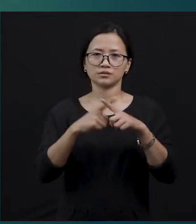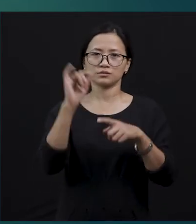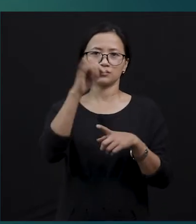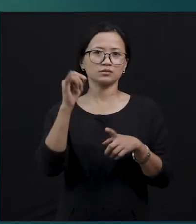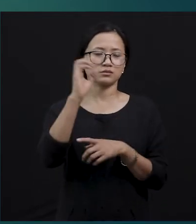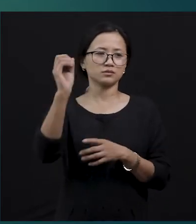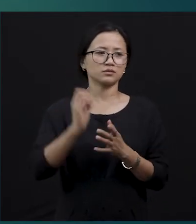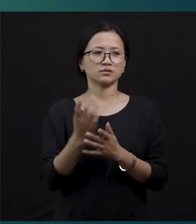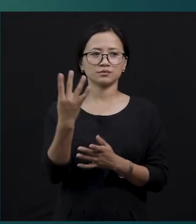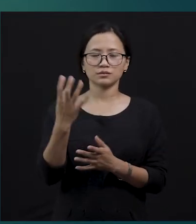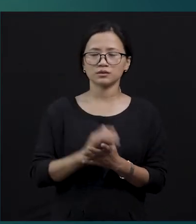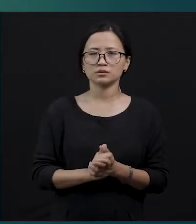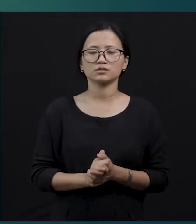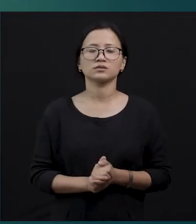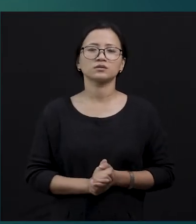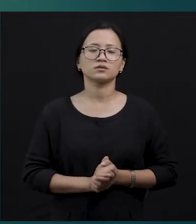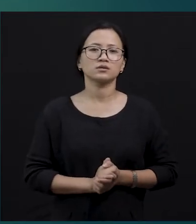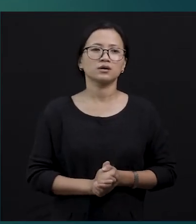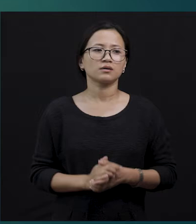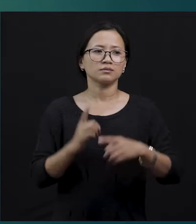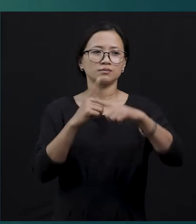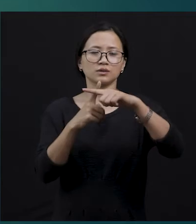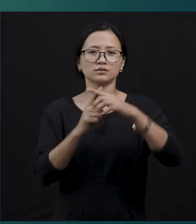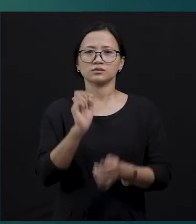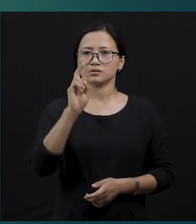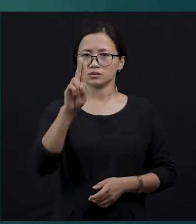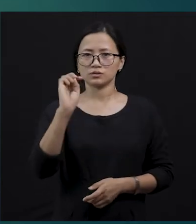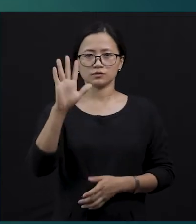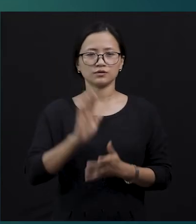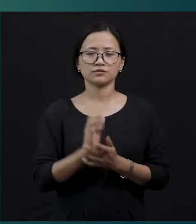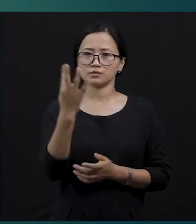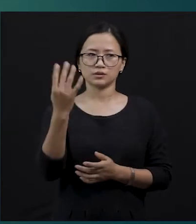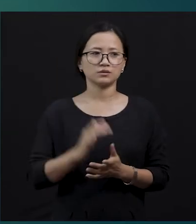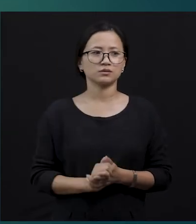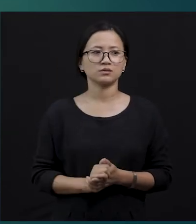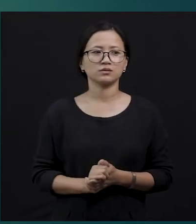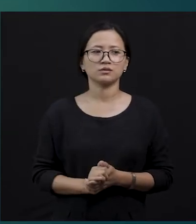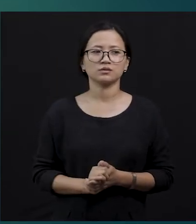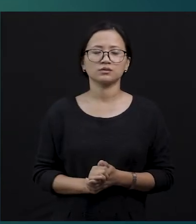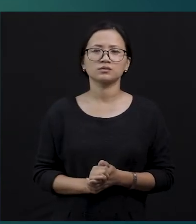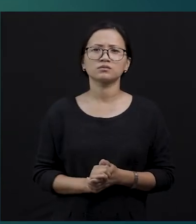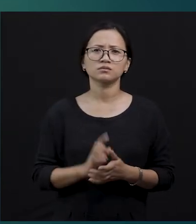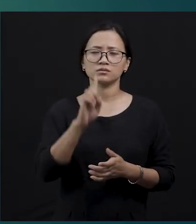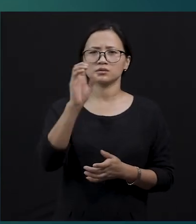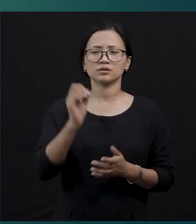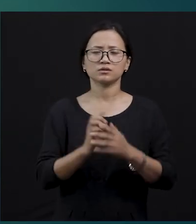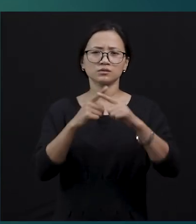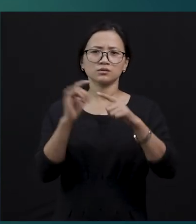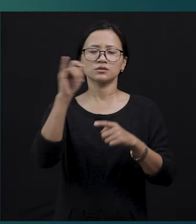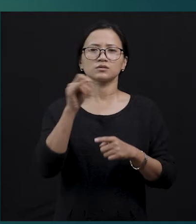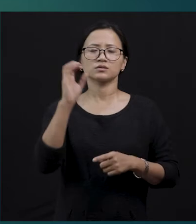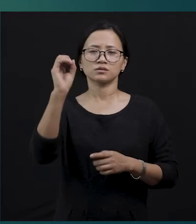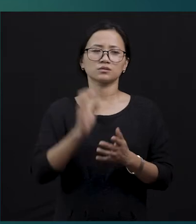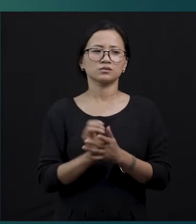same here. 10 into 60, you'll multiply, then plus 25 minutes. So 10 into 60, if you'll